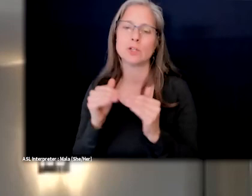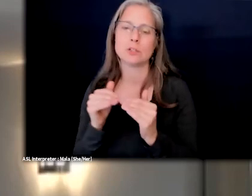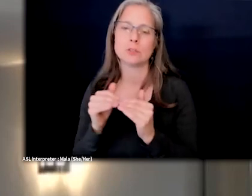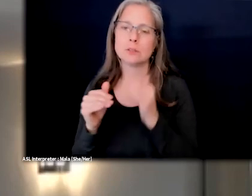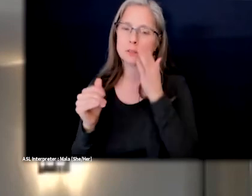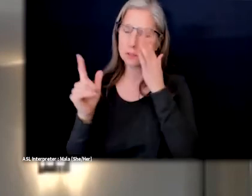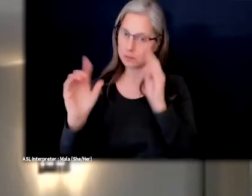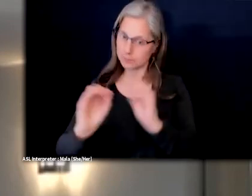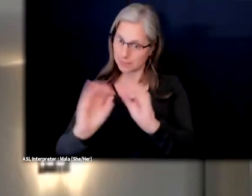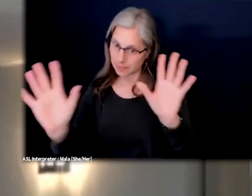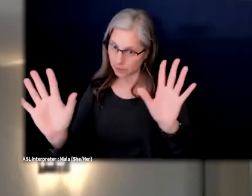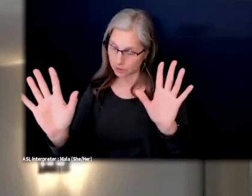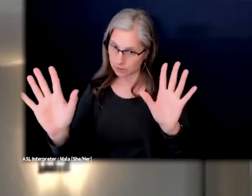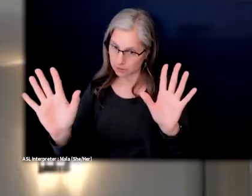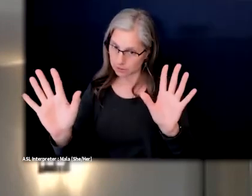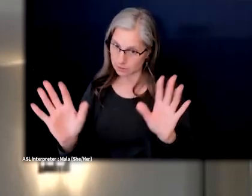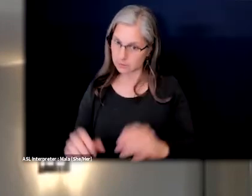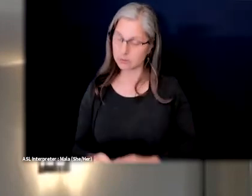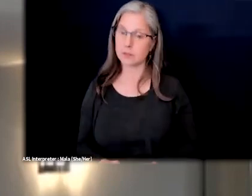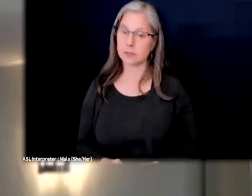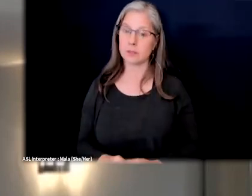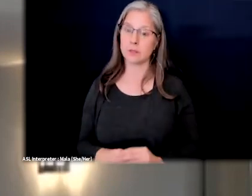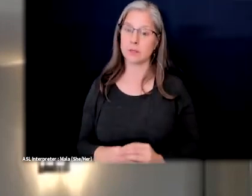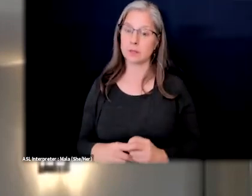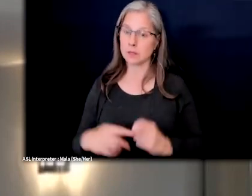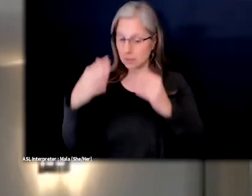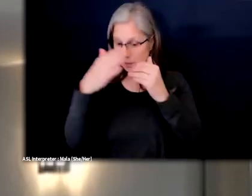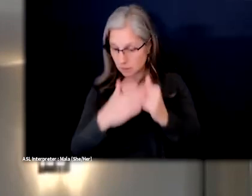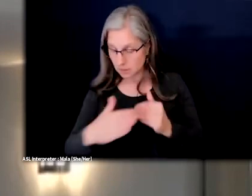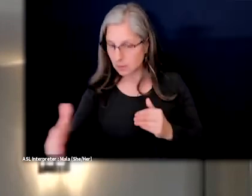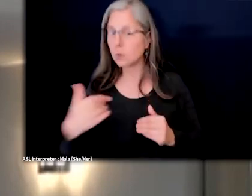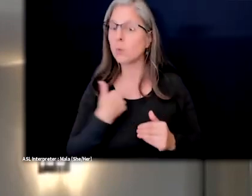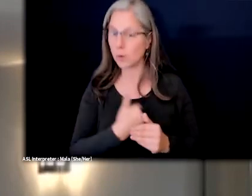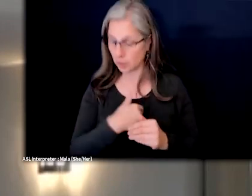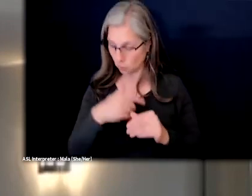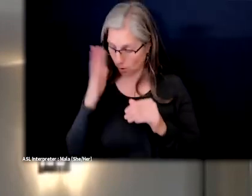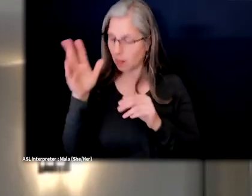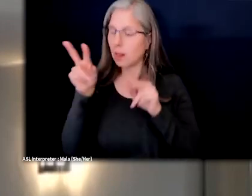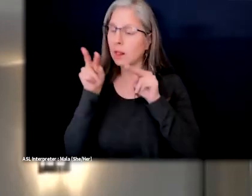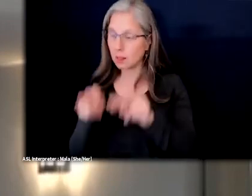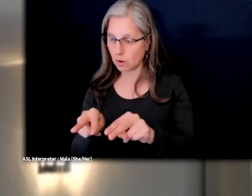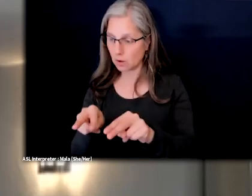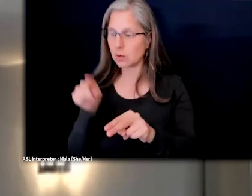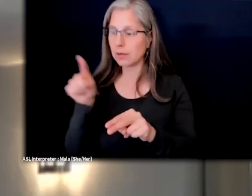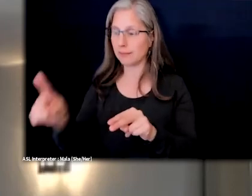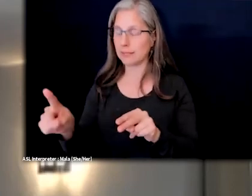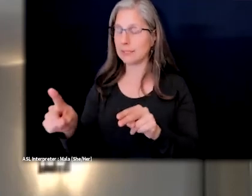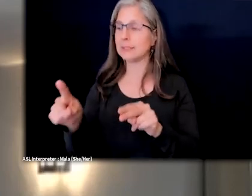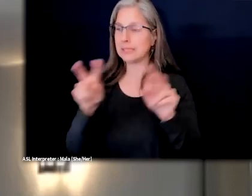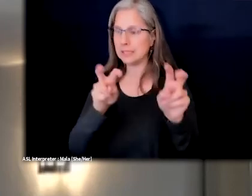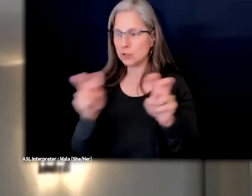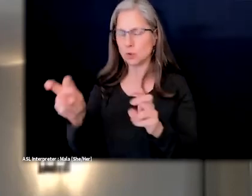be clear that going forward, we will be looking at this issue. We will be exploring and